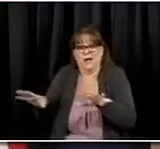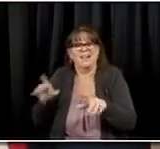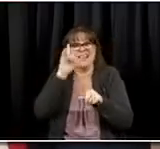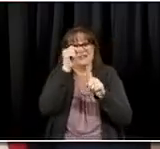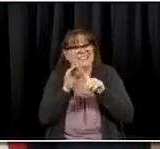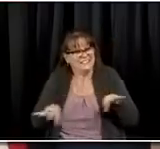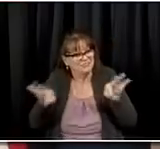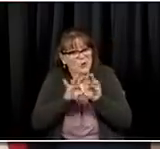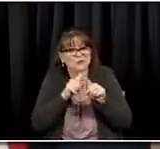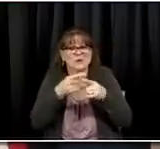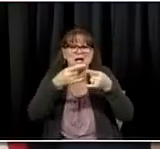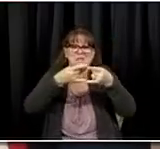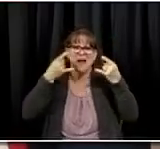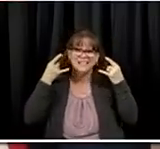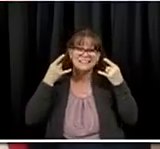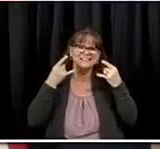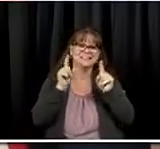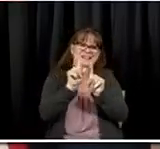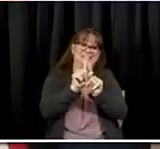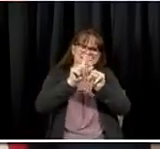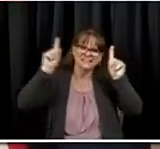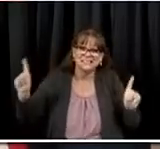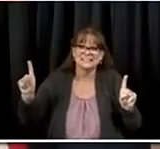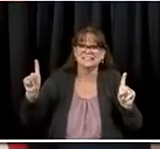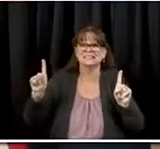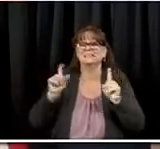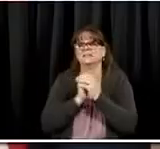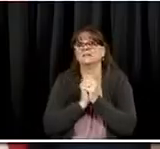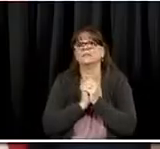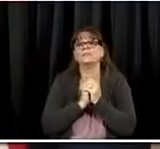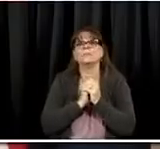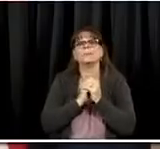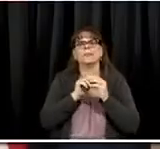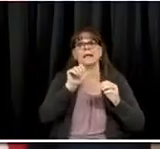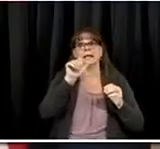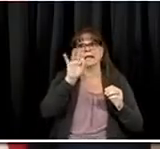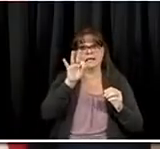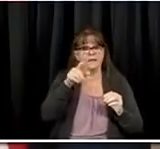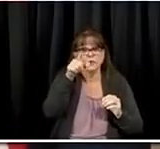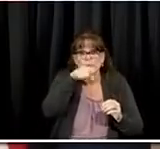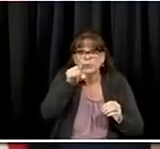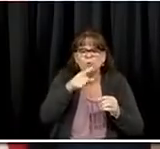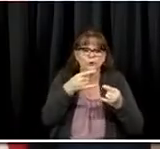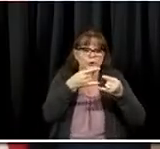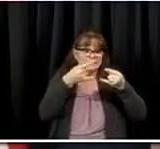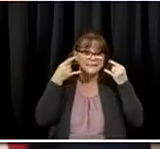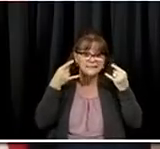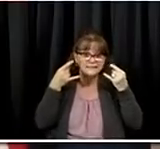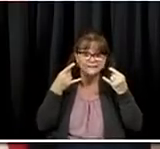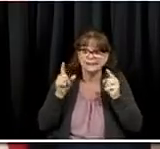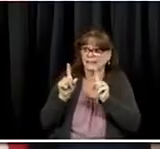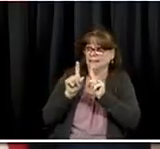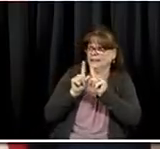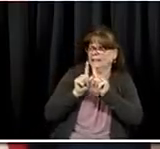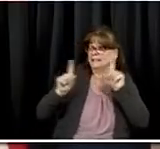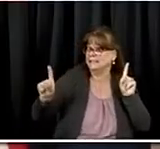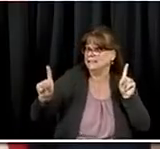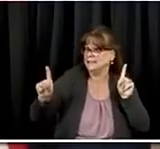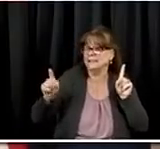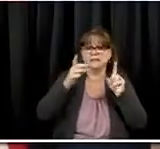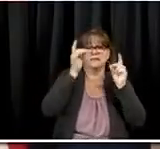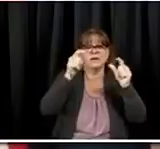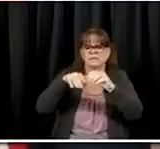encounter where you are both masked and it is, a minute or two, like you're buying something at a store. Is it possible to contract it?